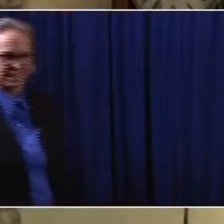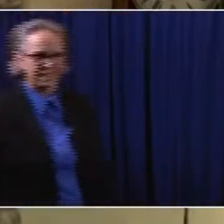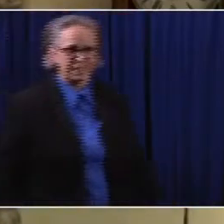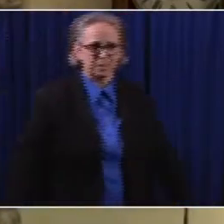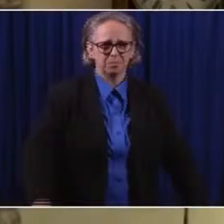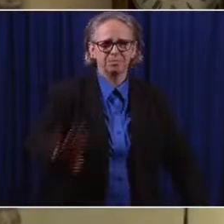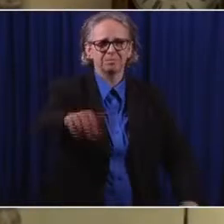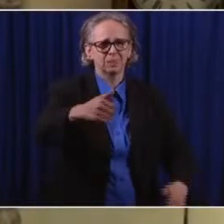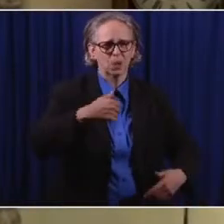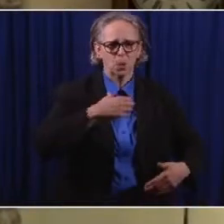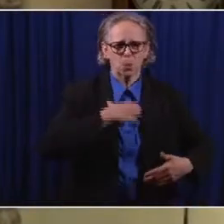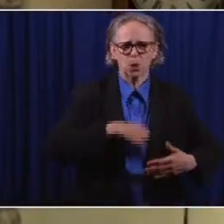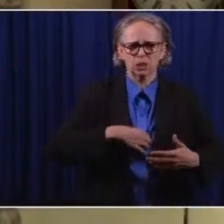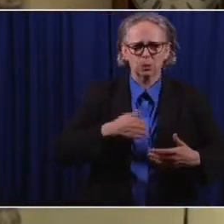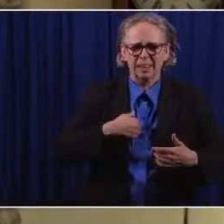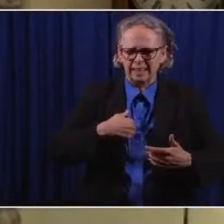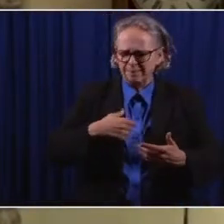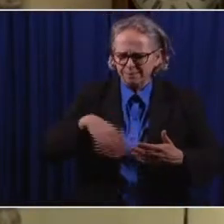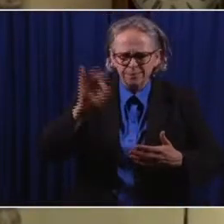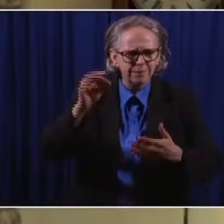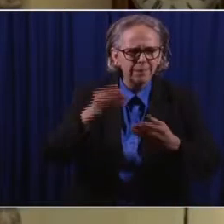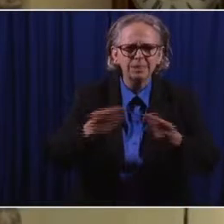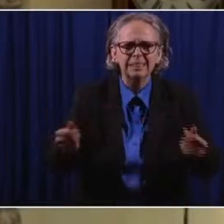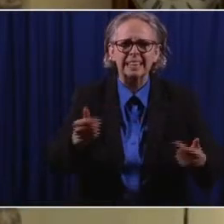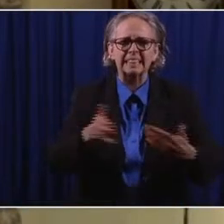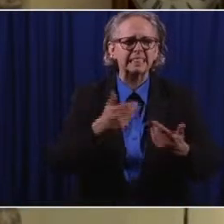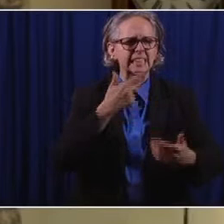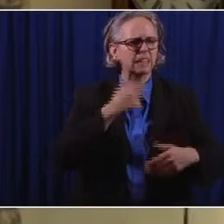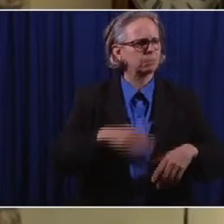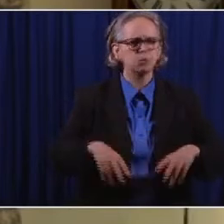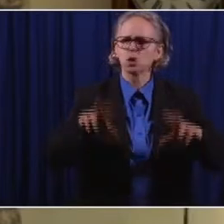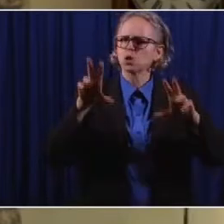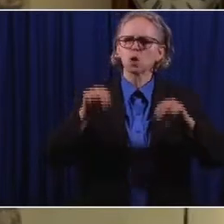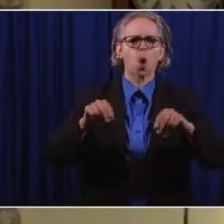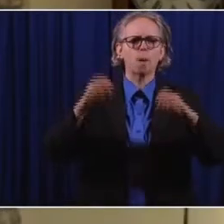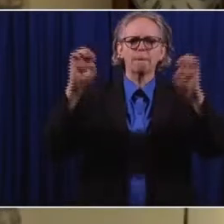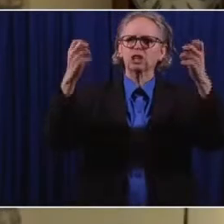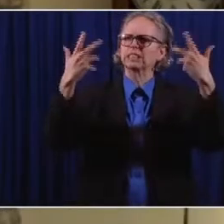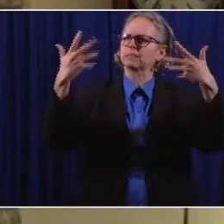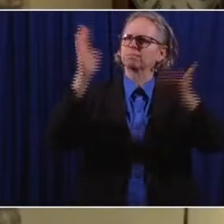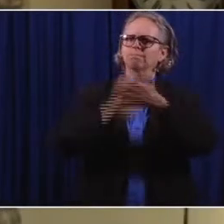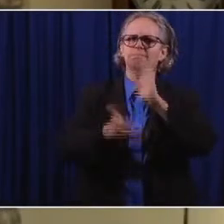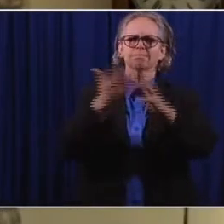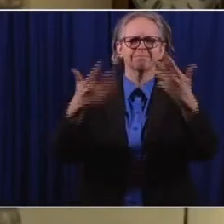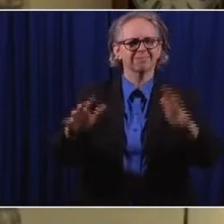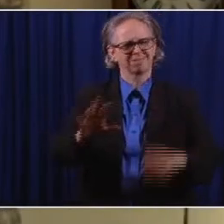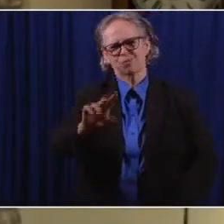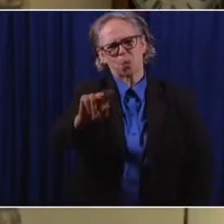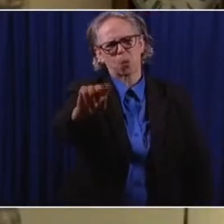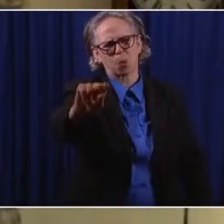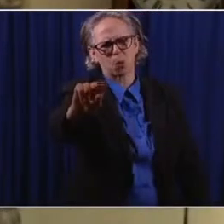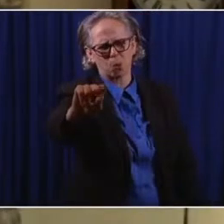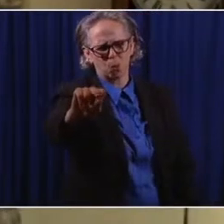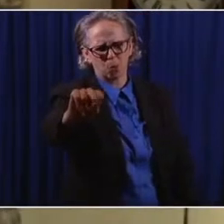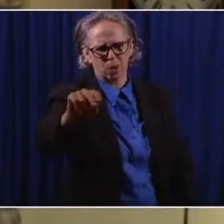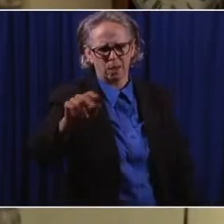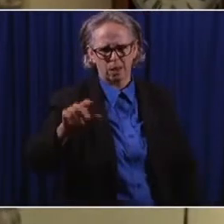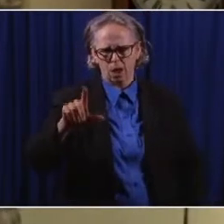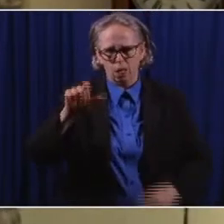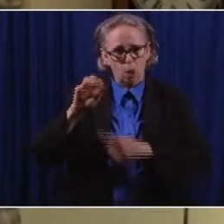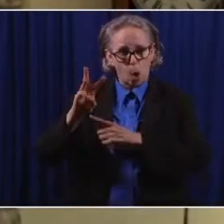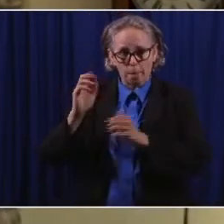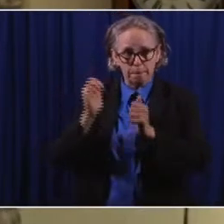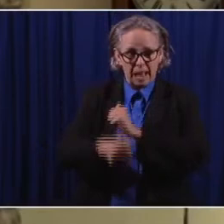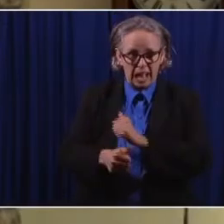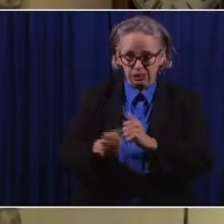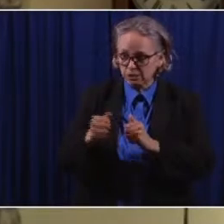whether it's declared or not. We've declared it as an emergency, but passing a law saying it's not an emergency is not going to make it not an